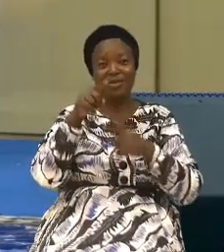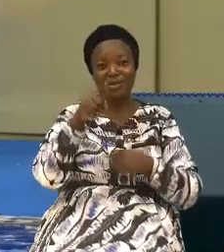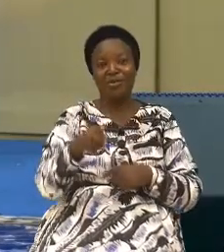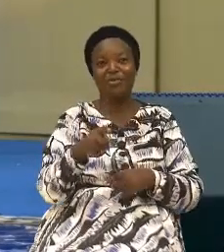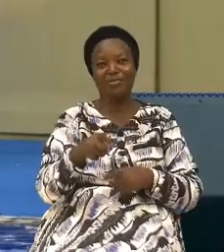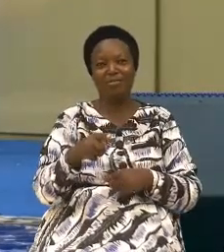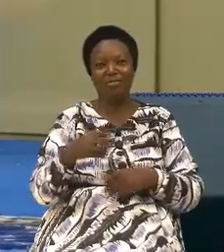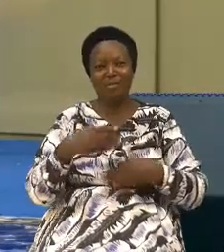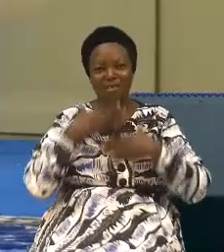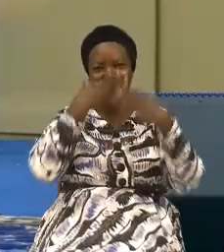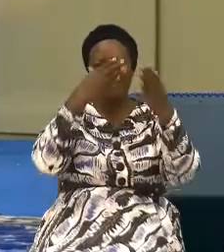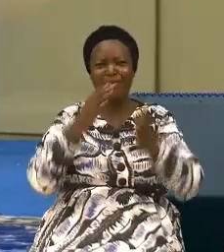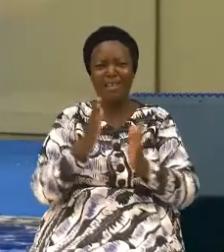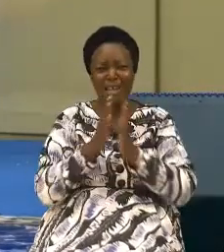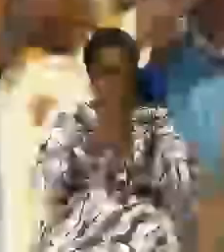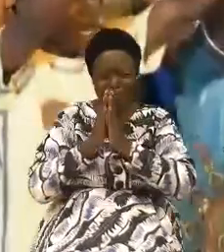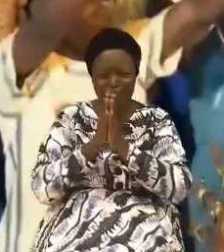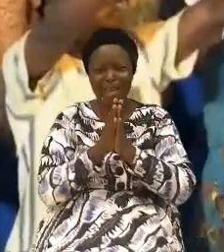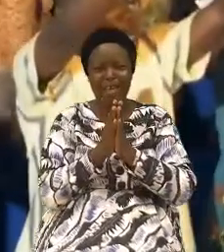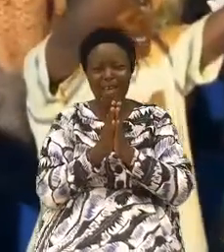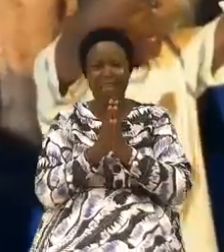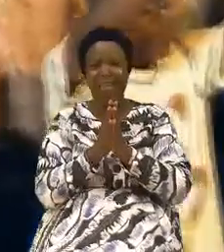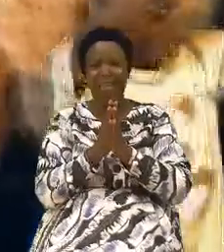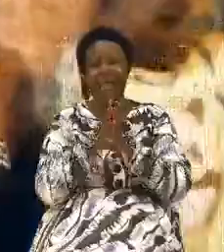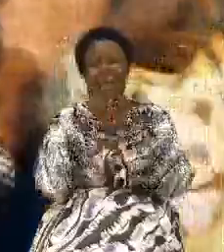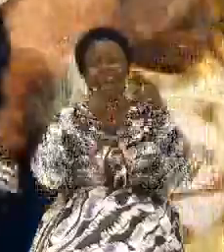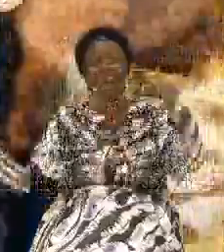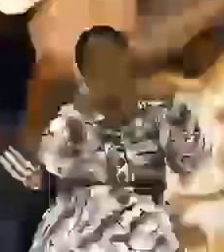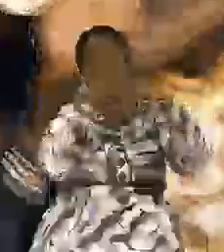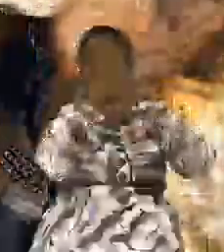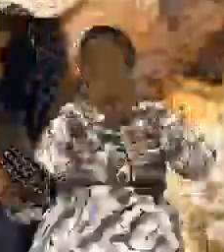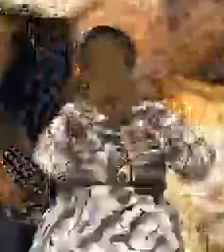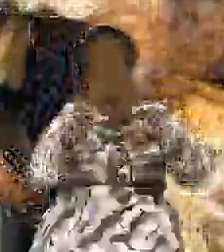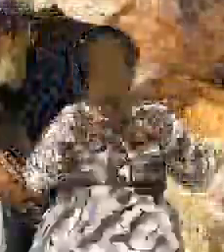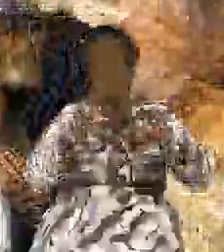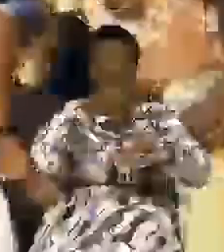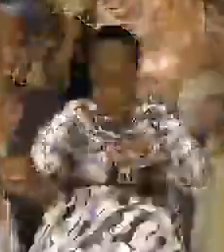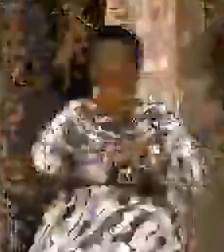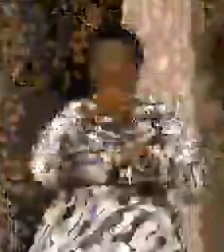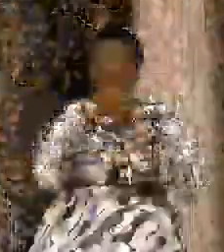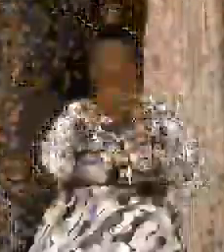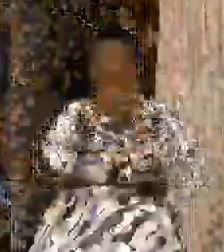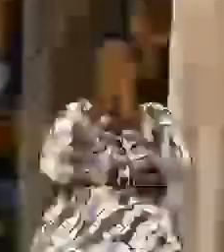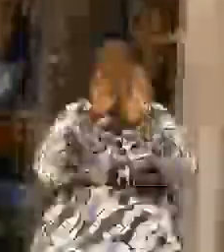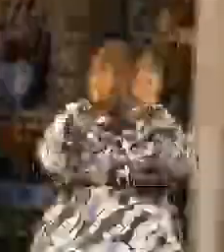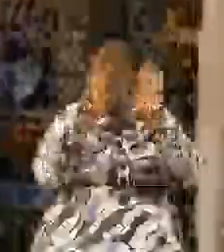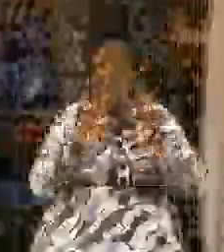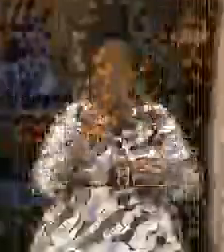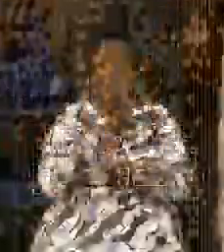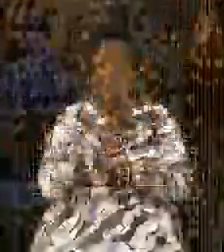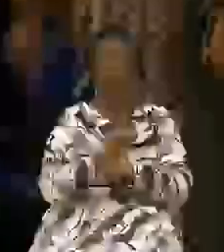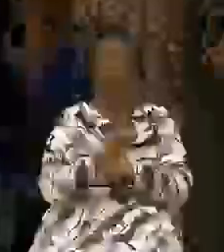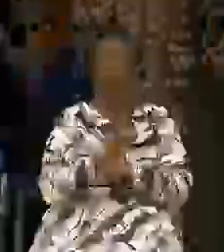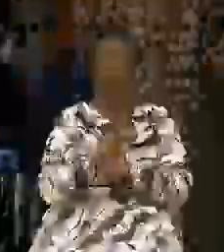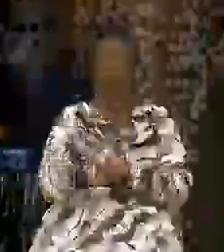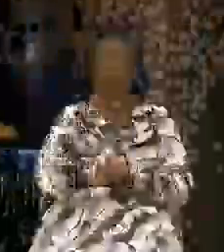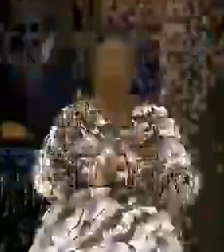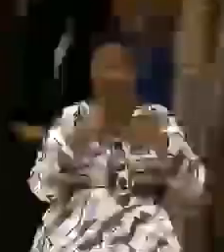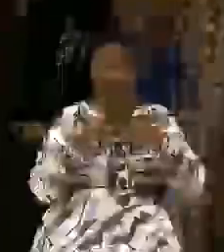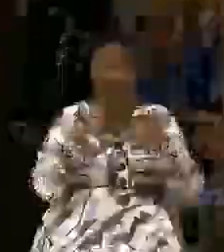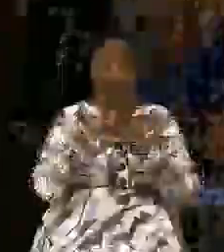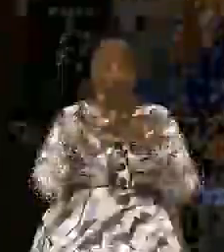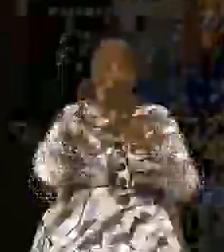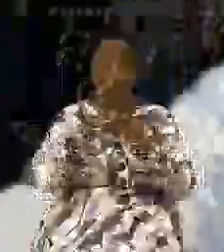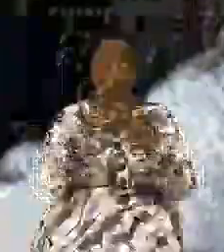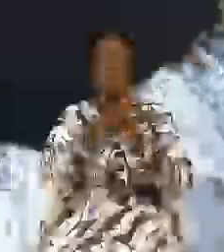Where are you? Heaven has sent your miracle. You'll have it in